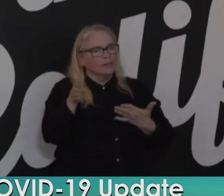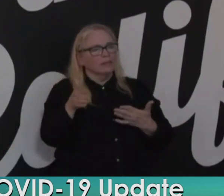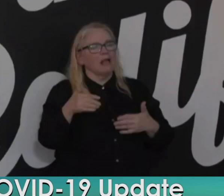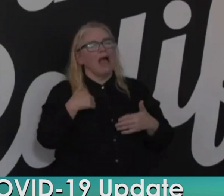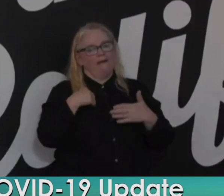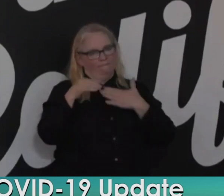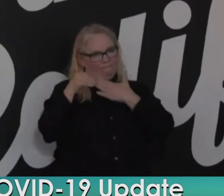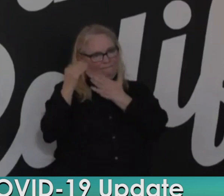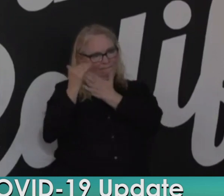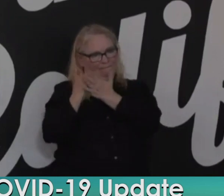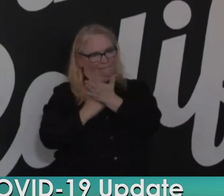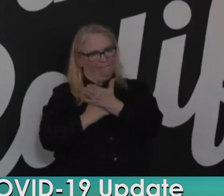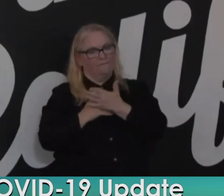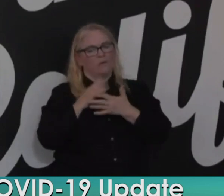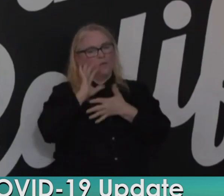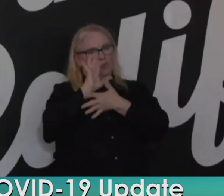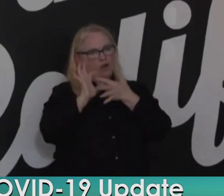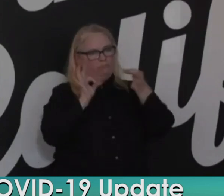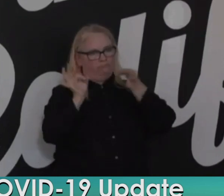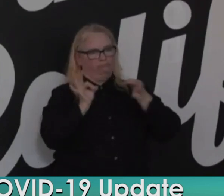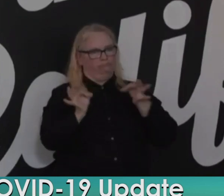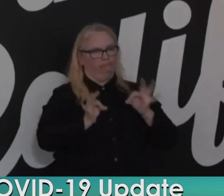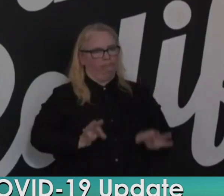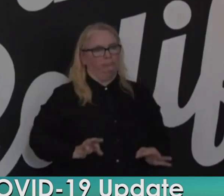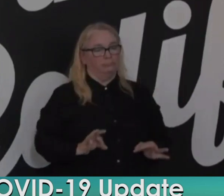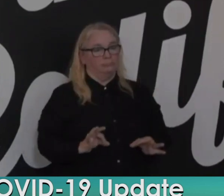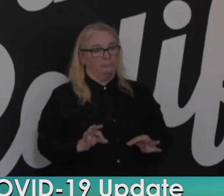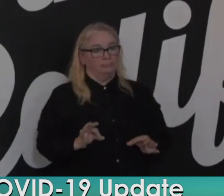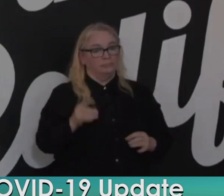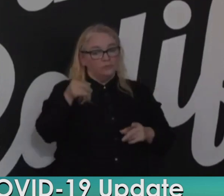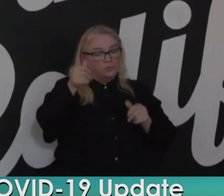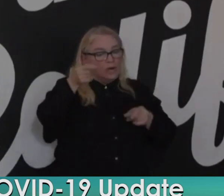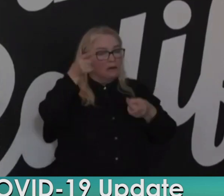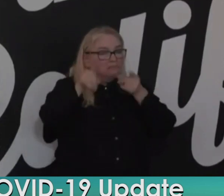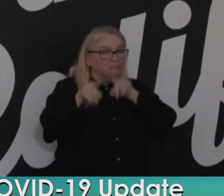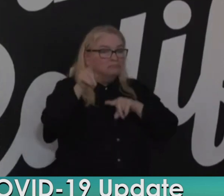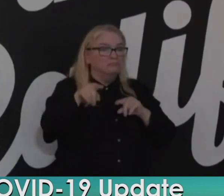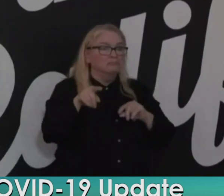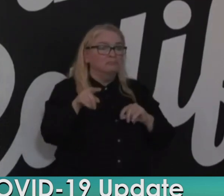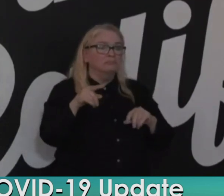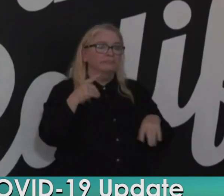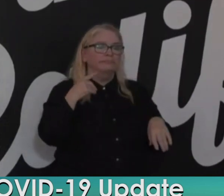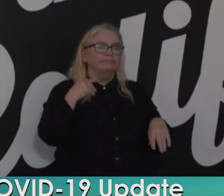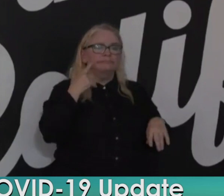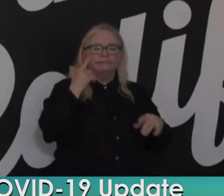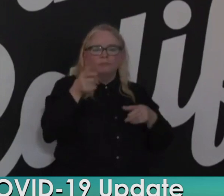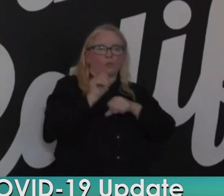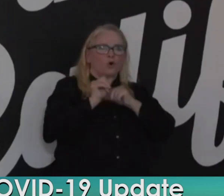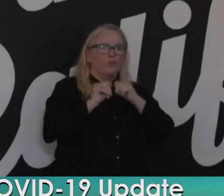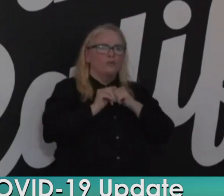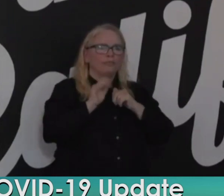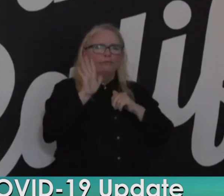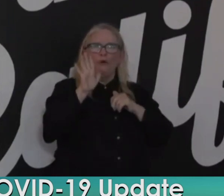criteria. They can choose to work collaboratively with their health director, their county supervisors, and the state and allow us to publish